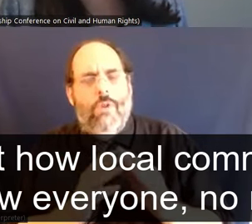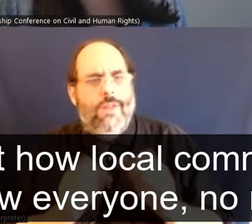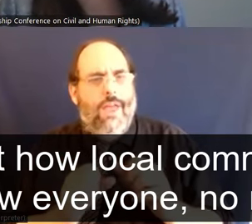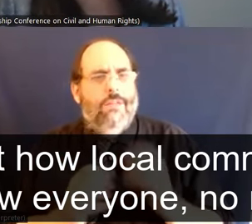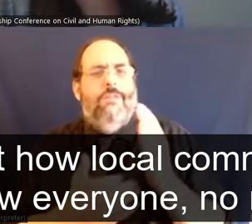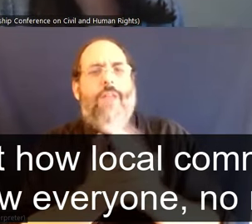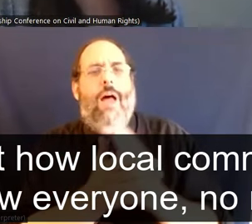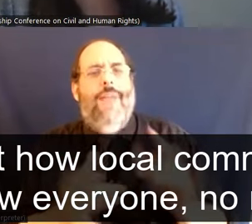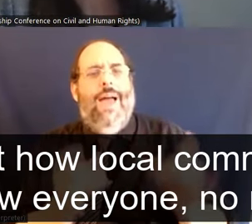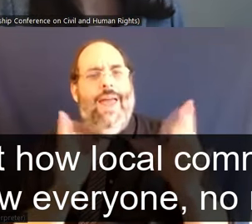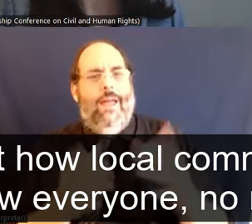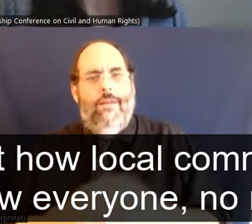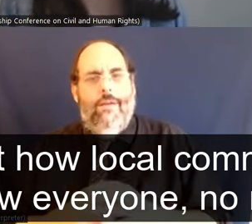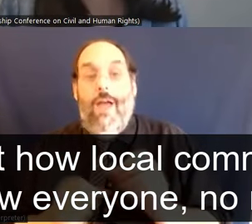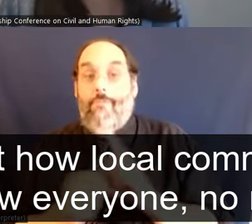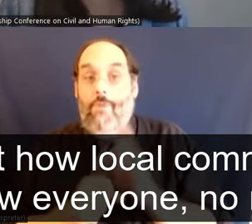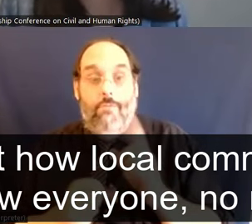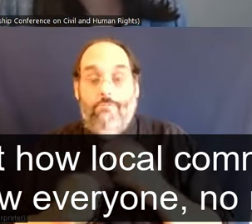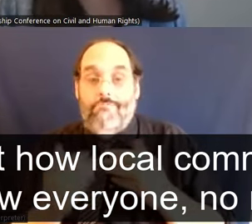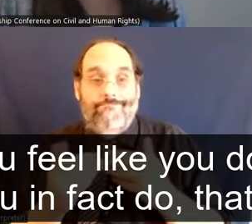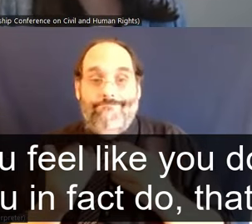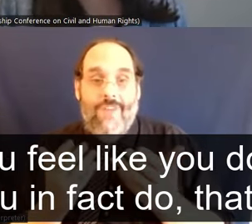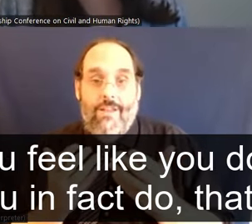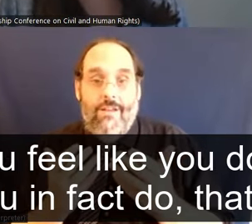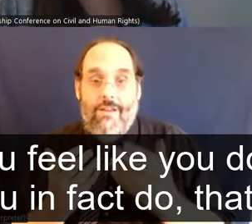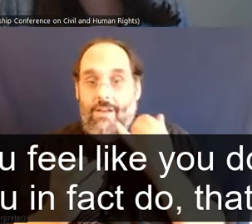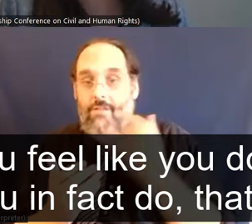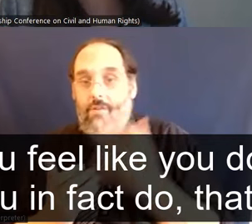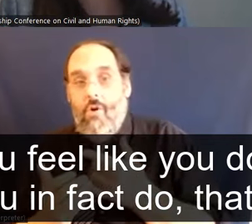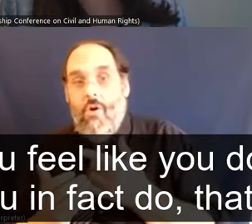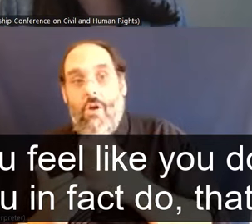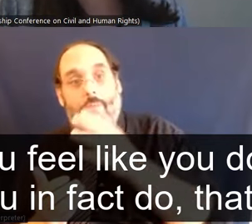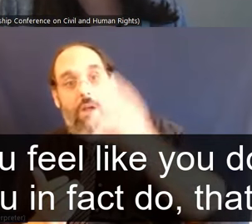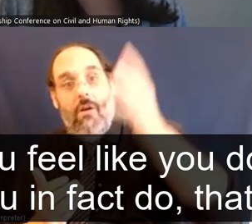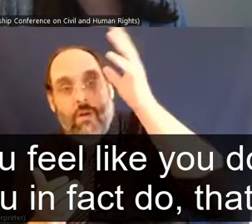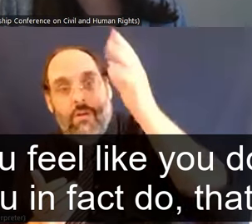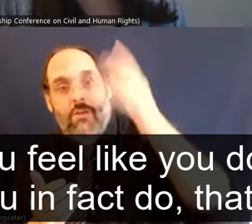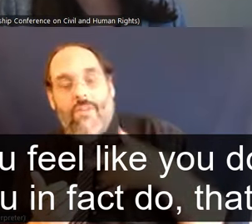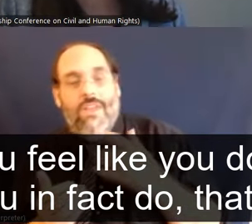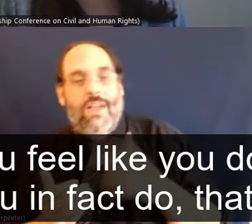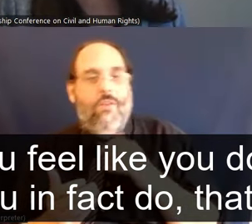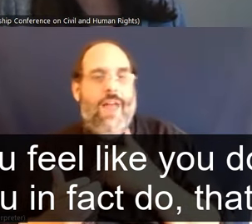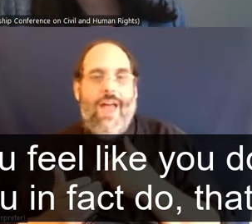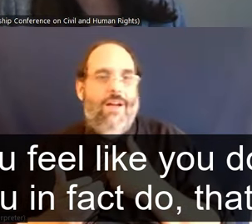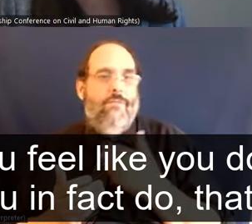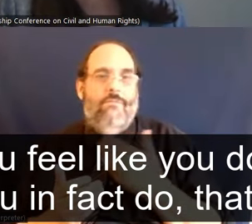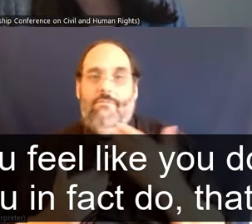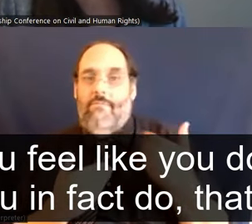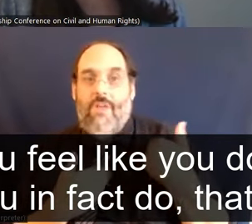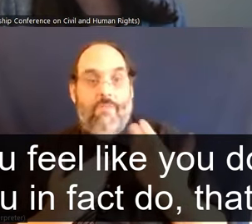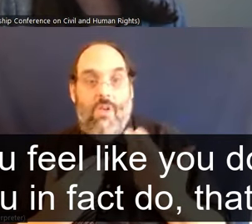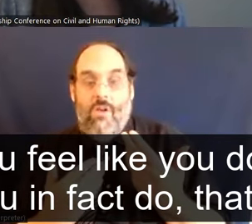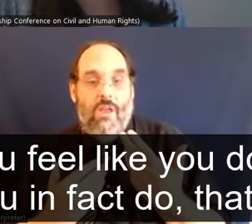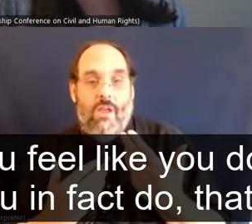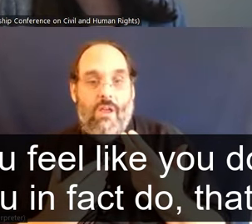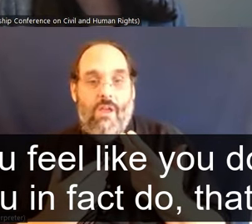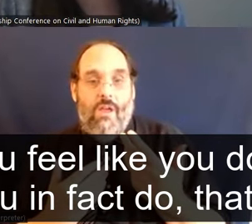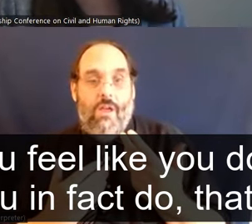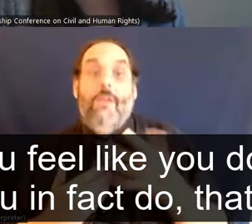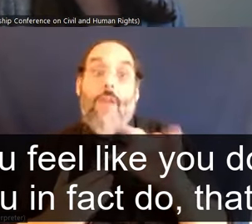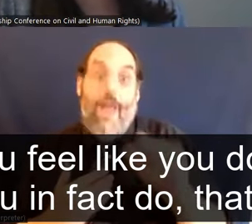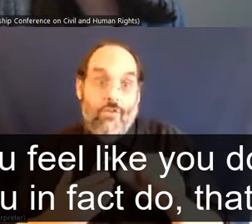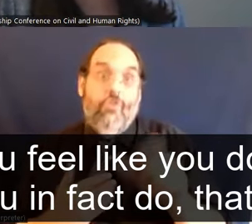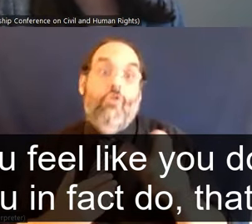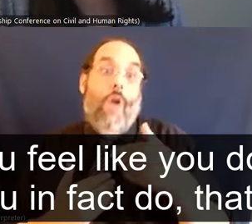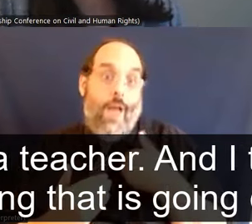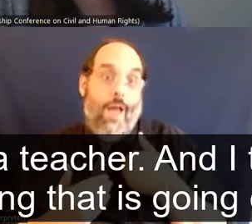how everyone, no matter if you're a parent and you feel like you do not have a role in this, that you in fact do,